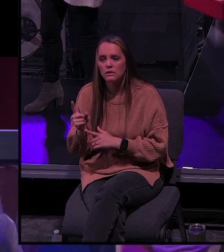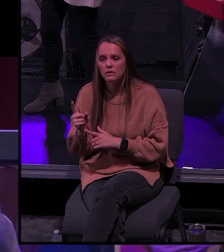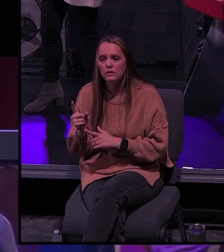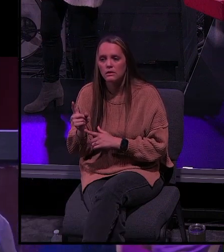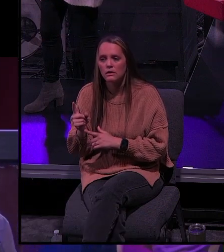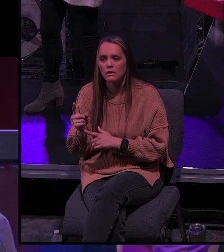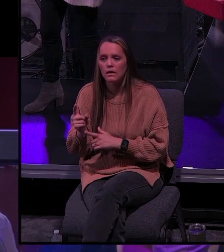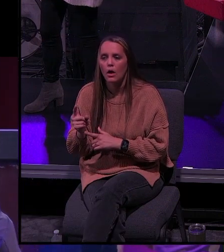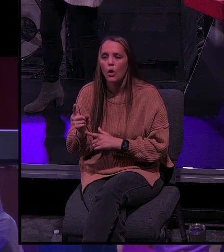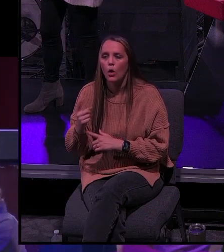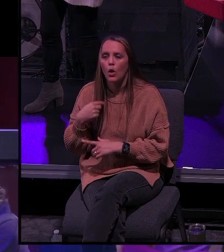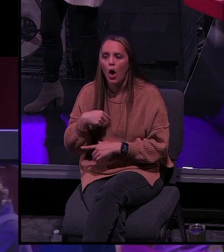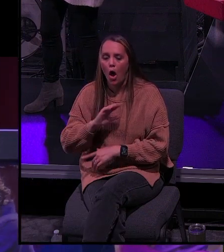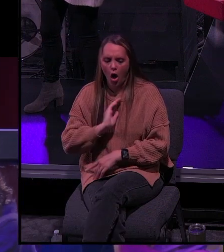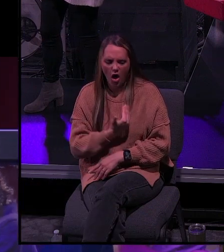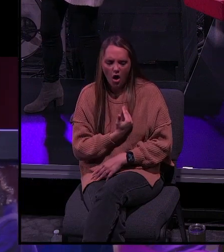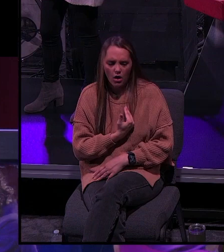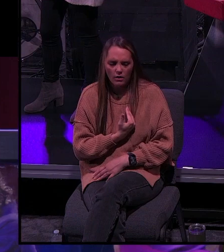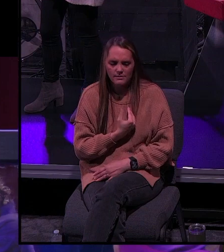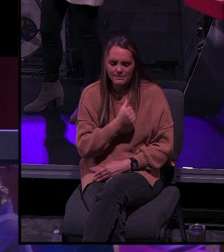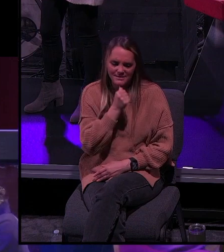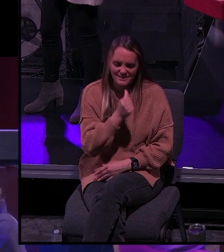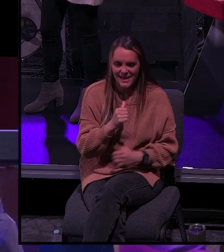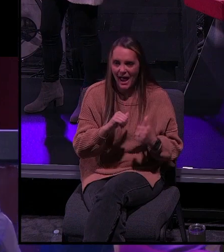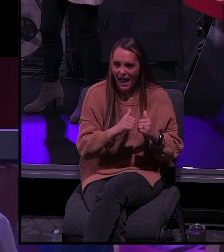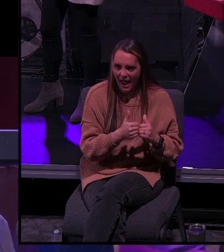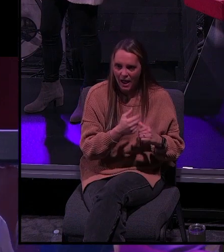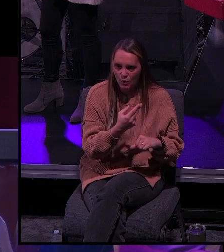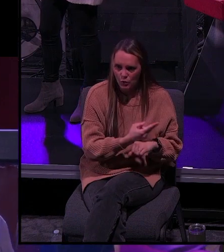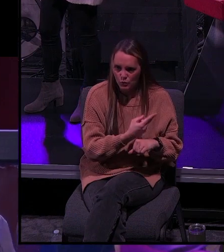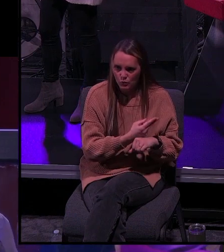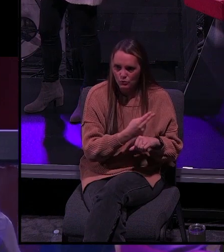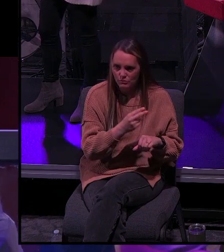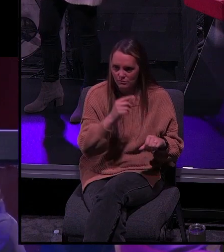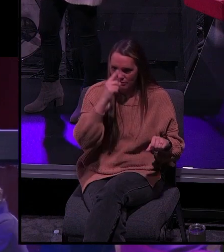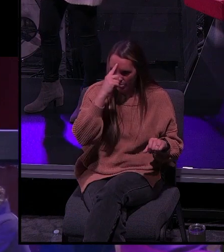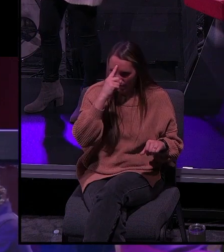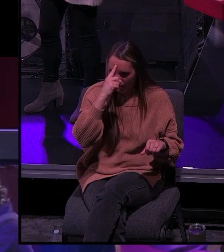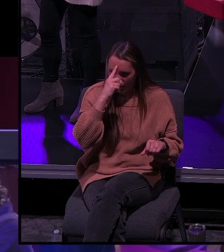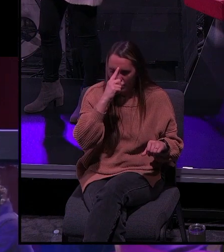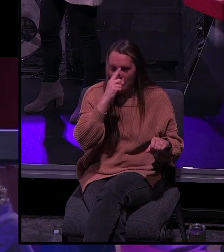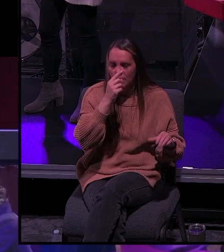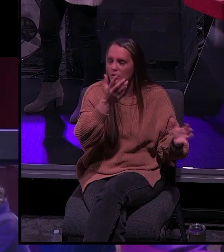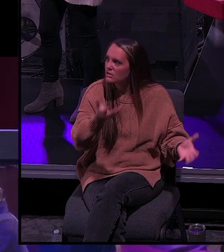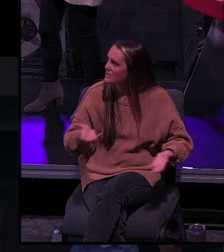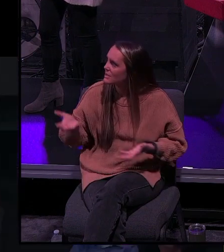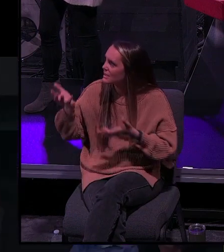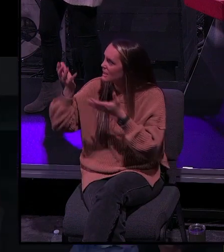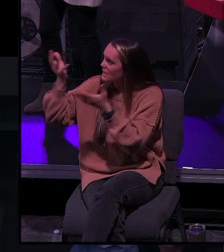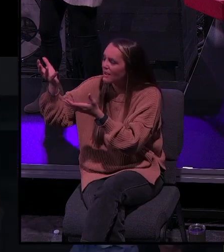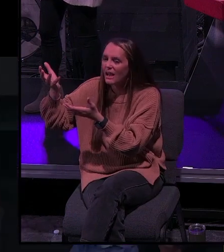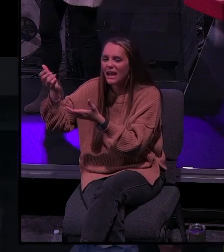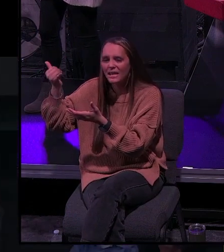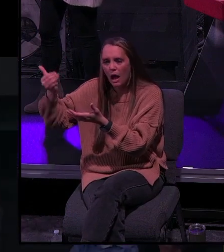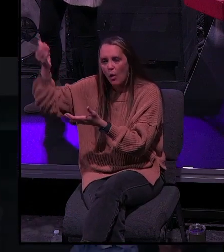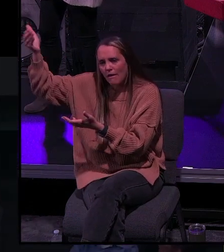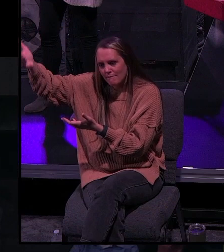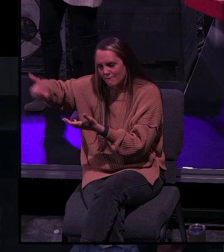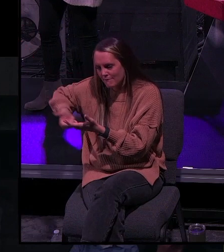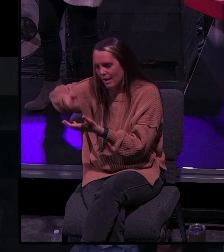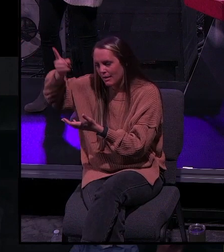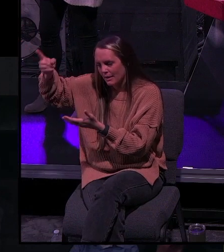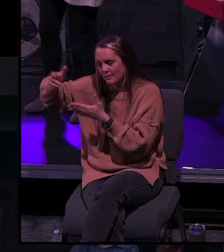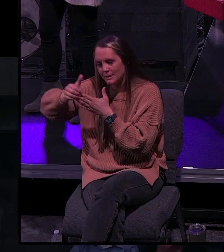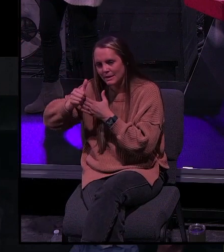how yous. And let's just invite him to lead in the specific area of your life where he's just revealing right now. I